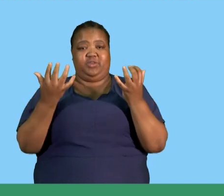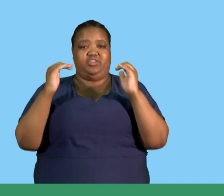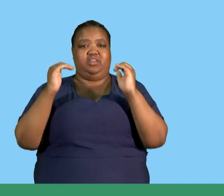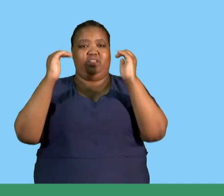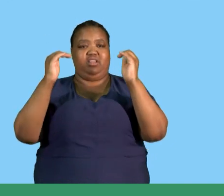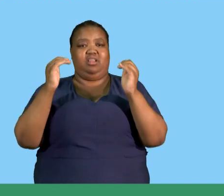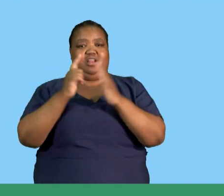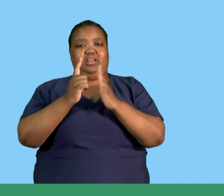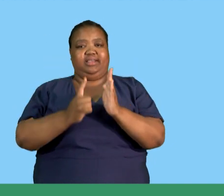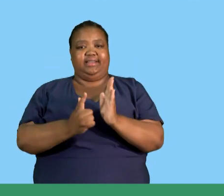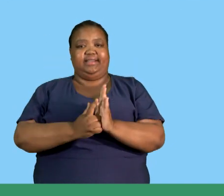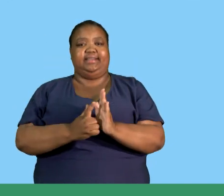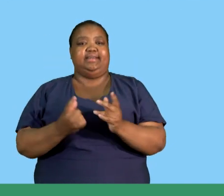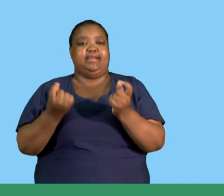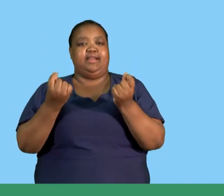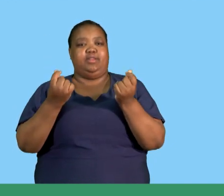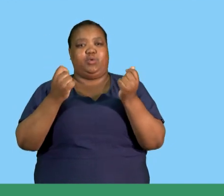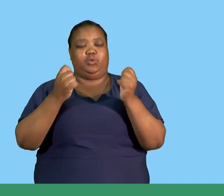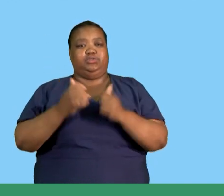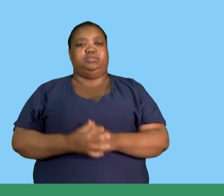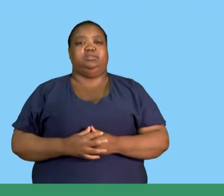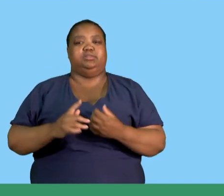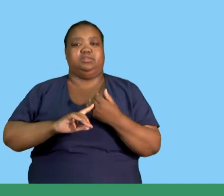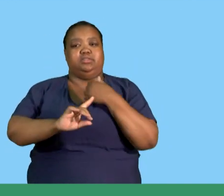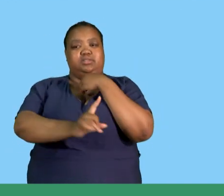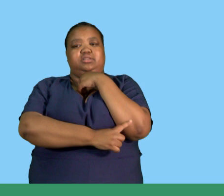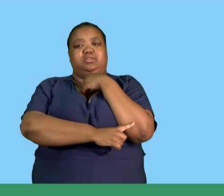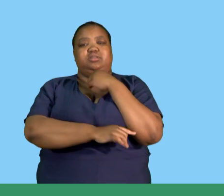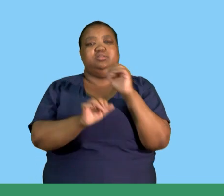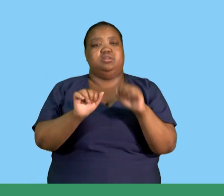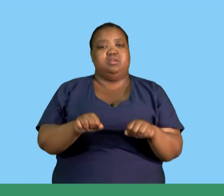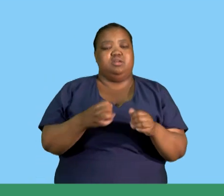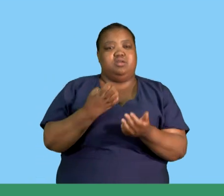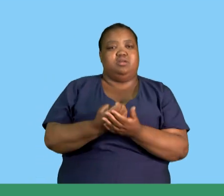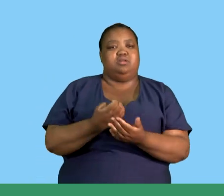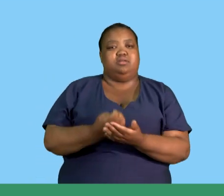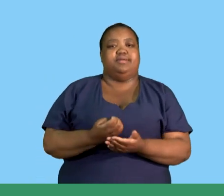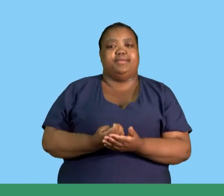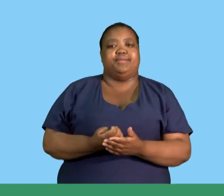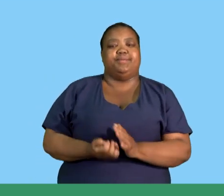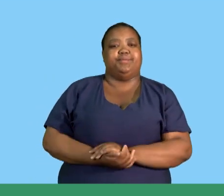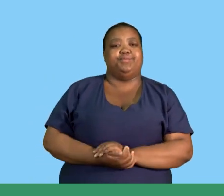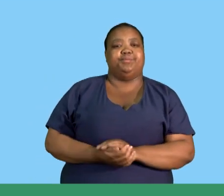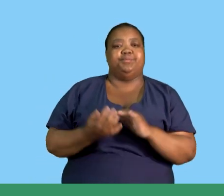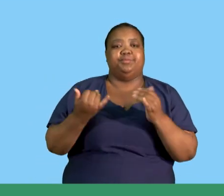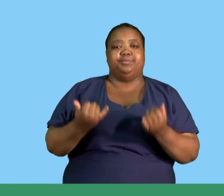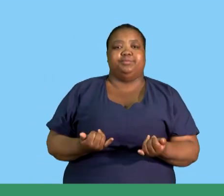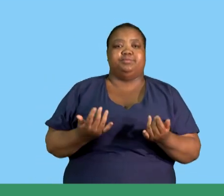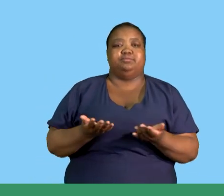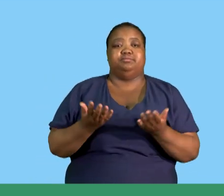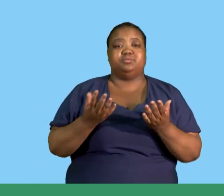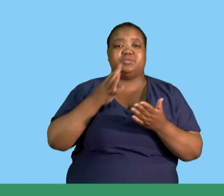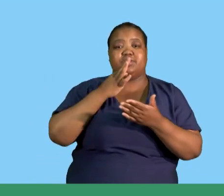recommendations for legal. Then we go to the last one, which is economic. So with economic, what can happen? What do